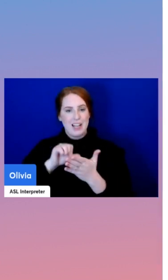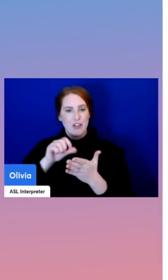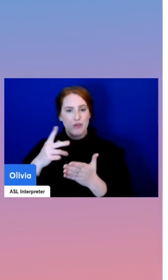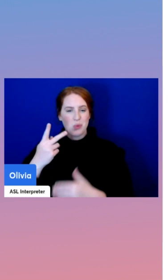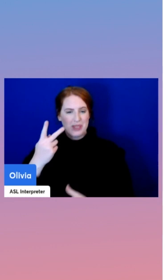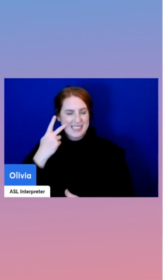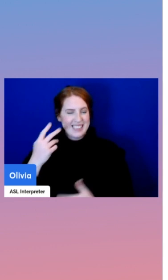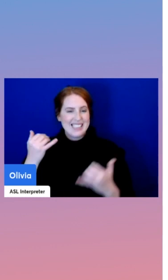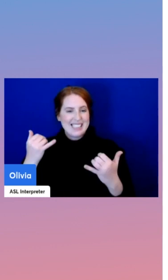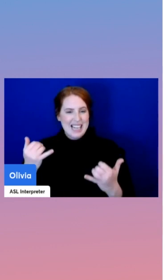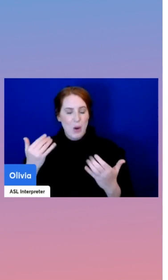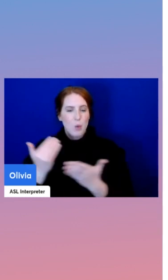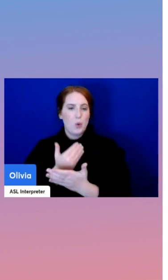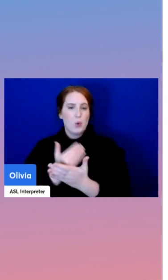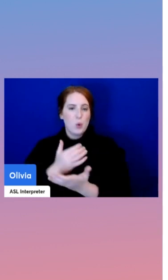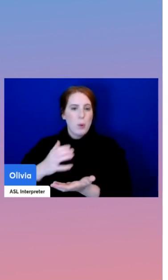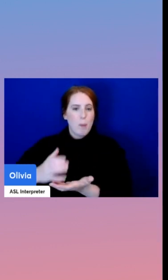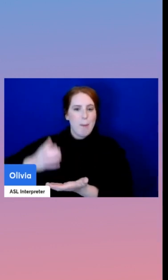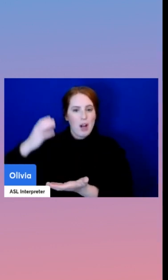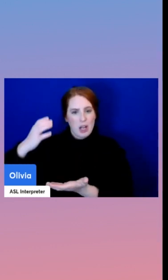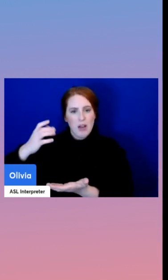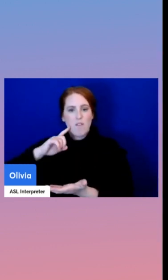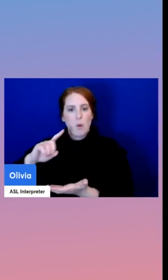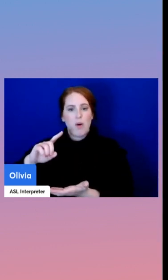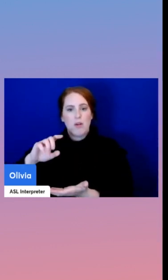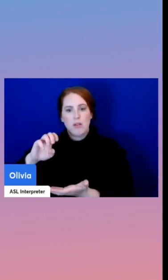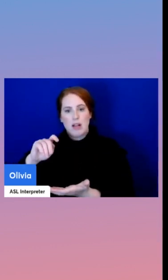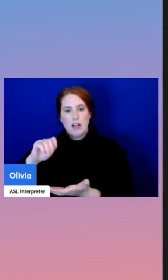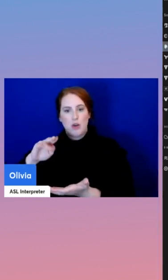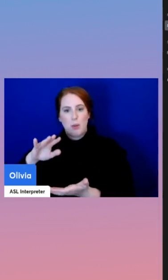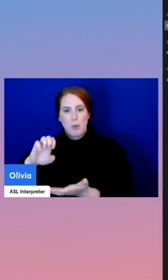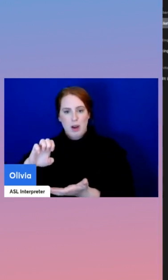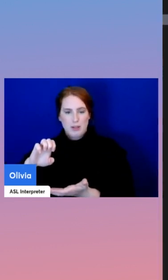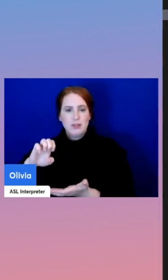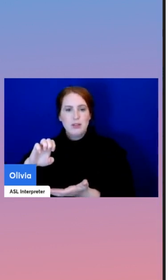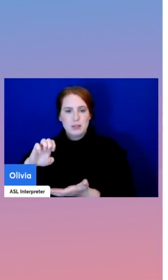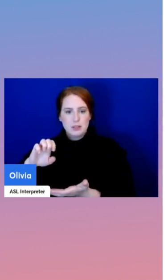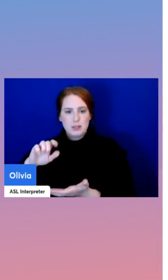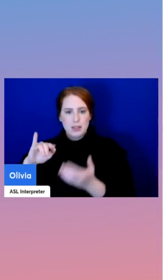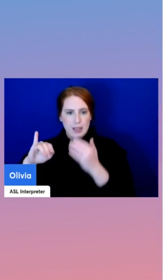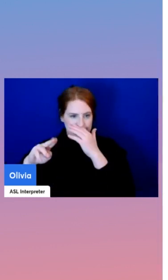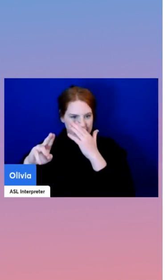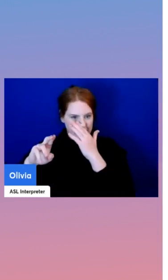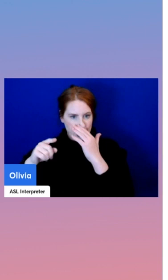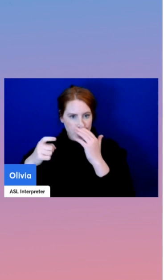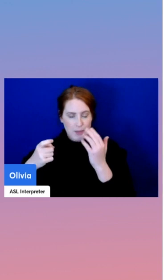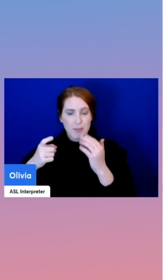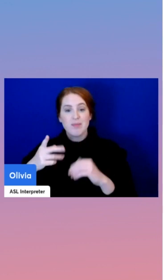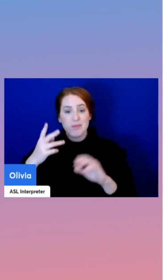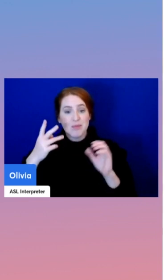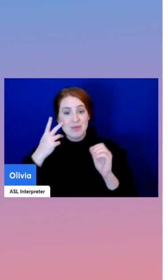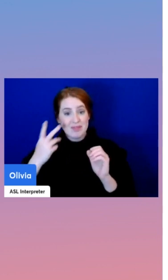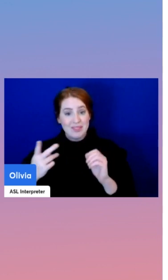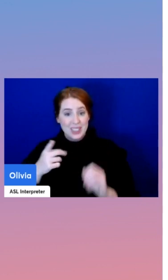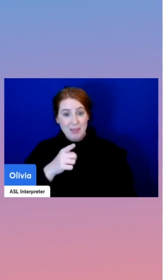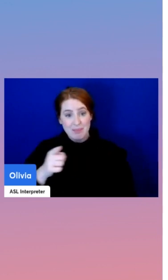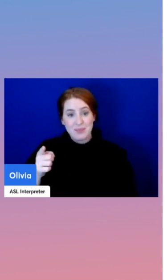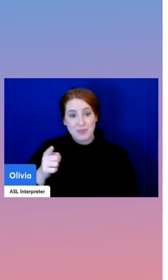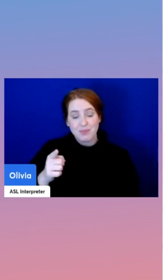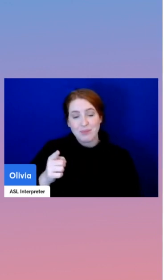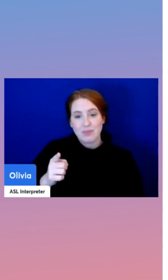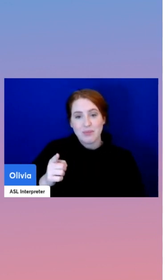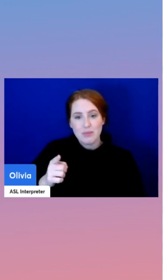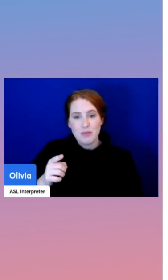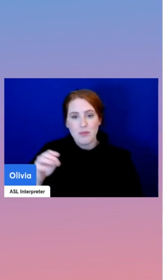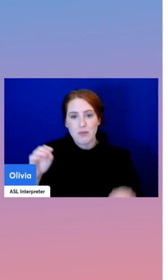Oracle Enterprise Linux, which will show up here. And as you can see, there is no parents,